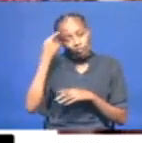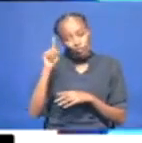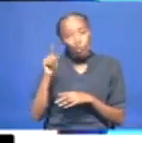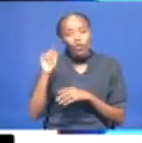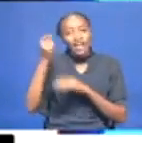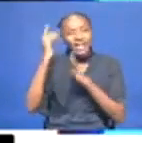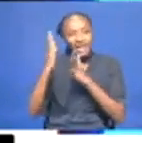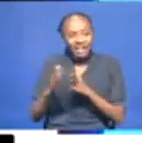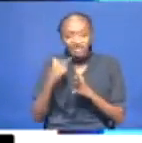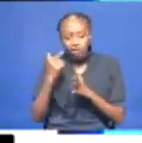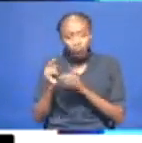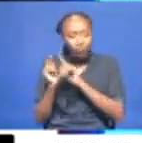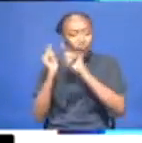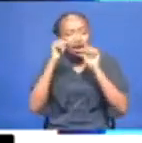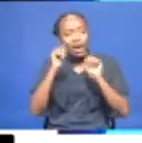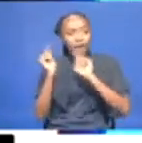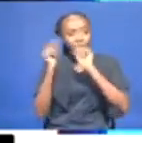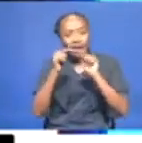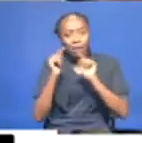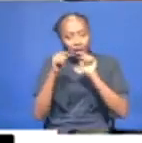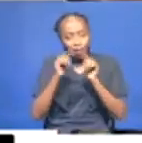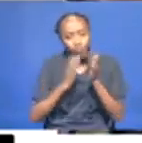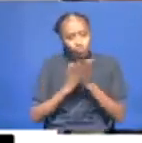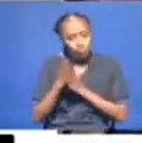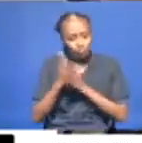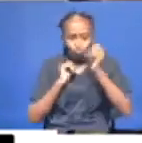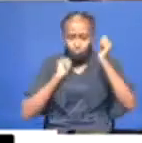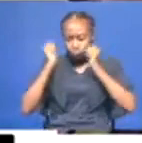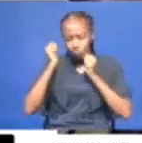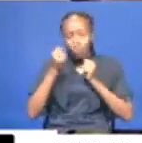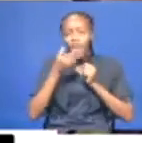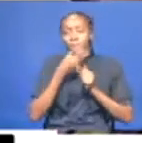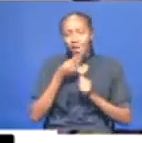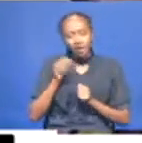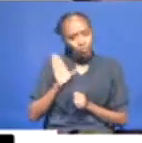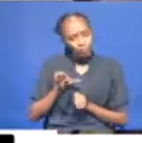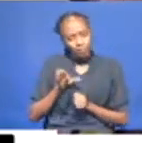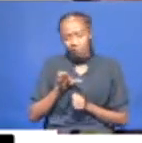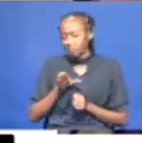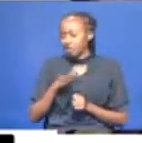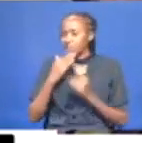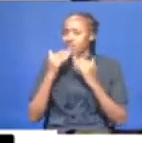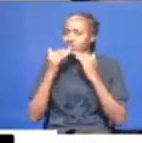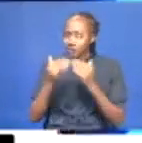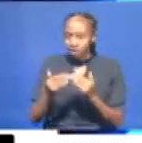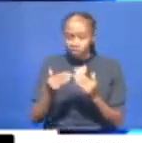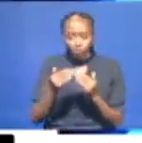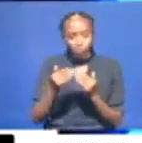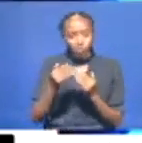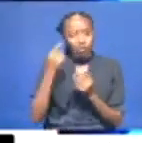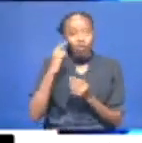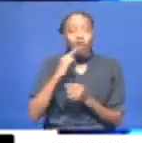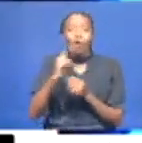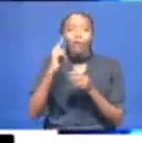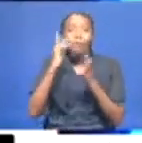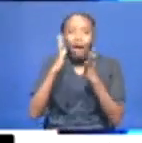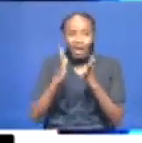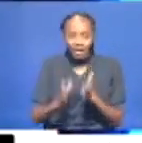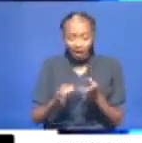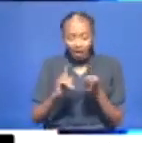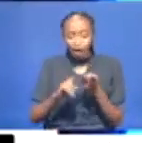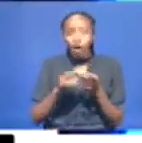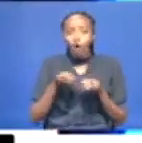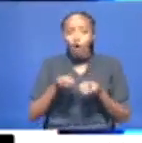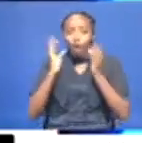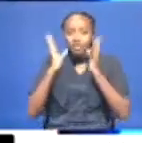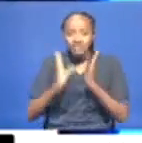your brave soldiers, officers and men. Thank you to the commanders, officers,